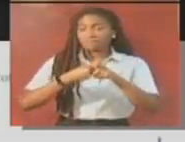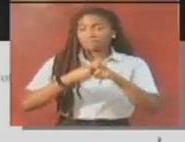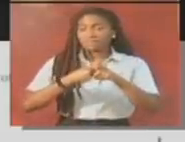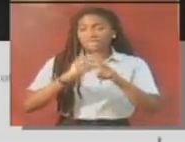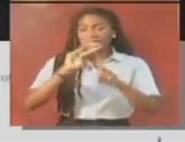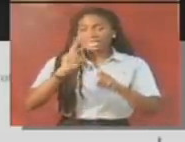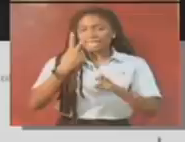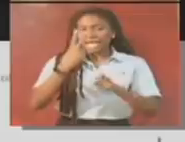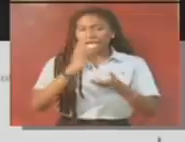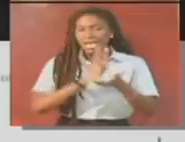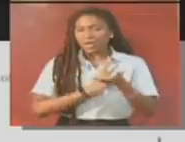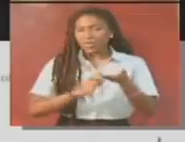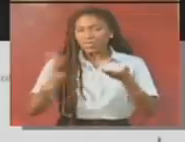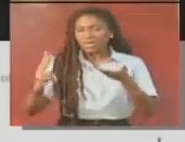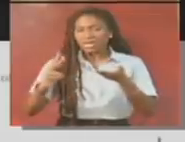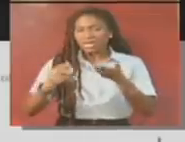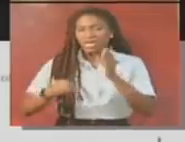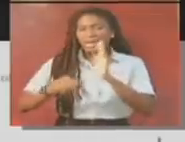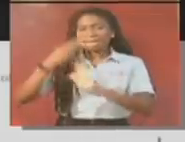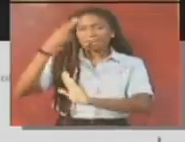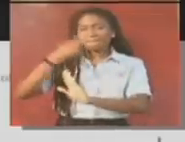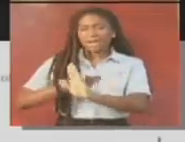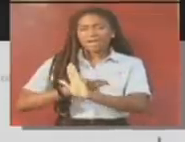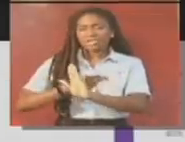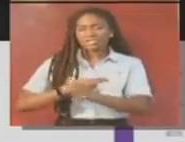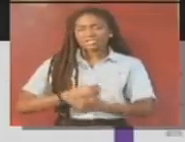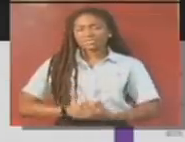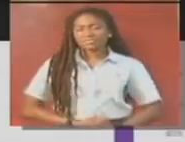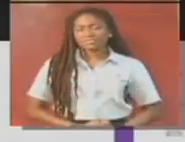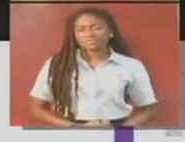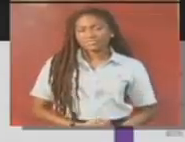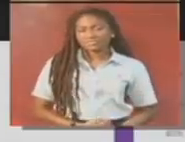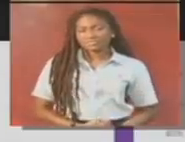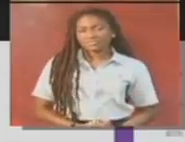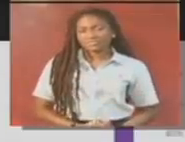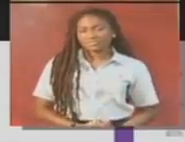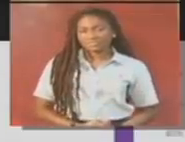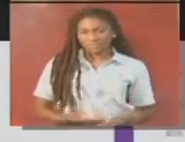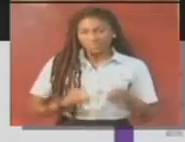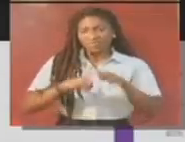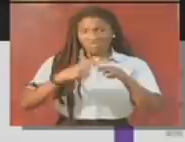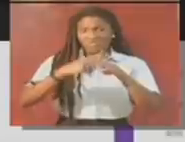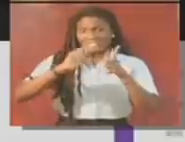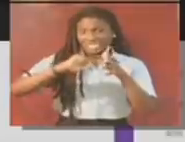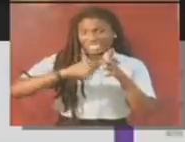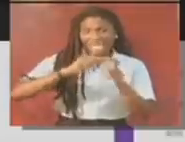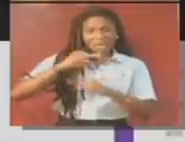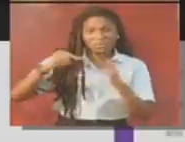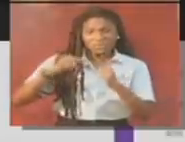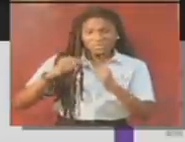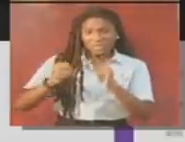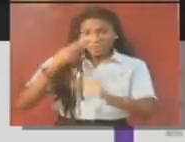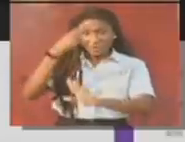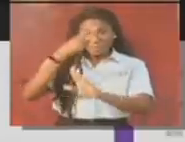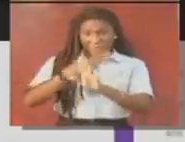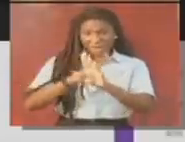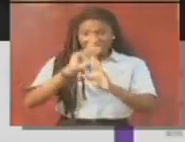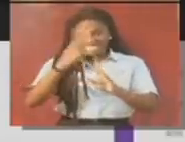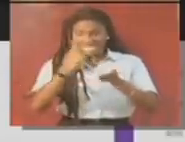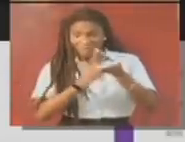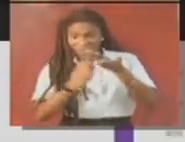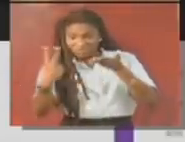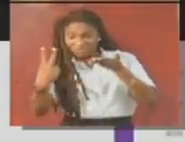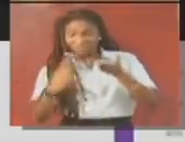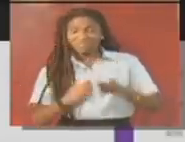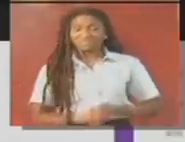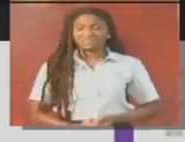second week or so of March. Next slide, please. When we look at that, aggregating that same data on a weekly basis, we see